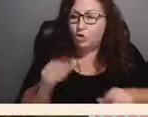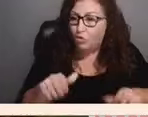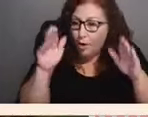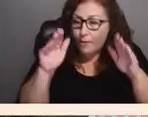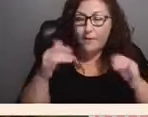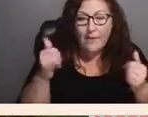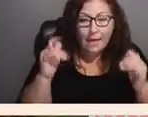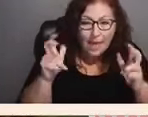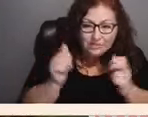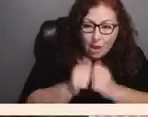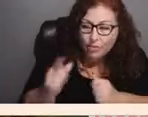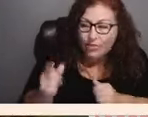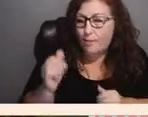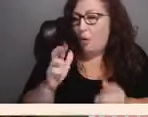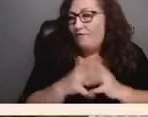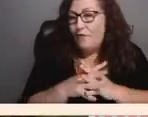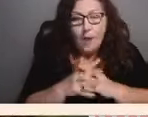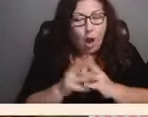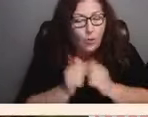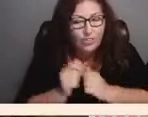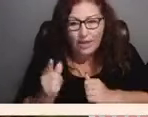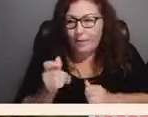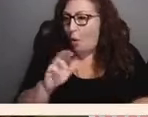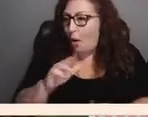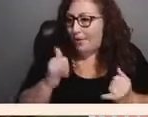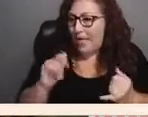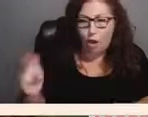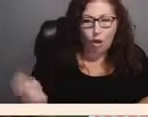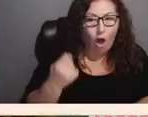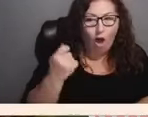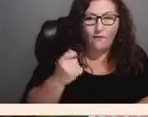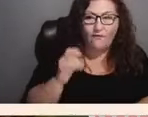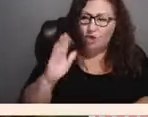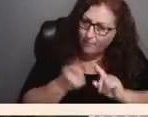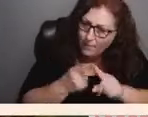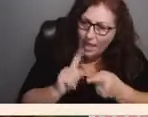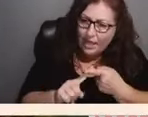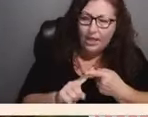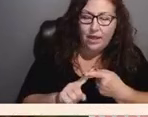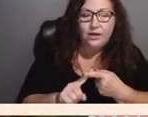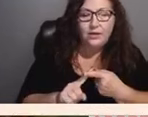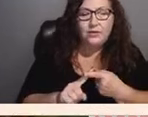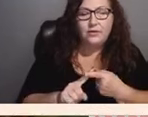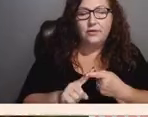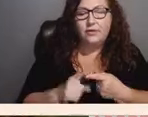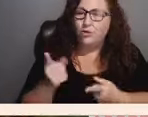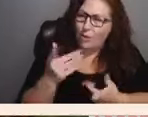played football with, played golf with. That's your buddy. You hanging tight.